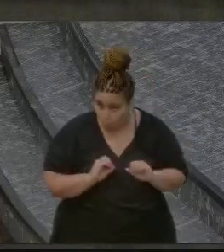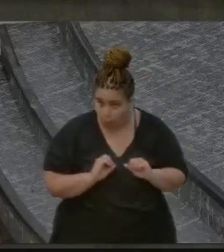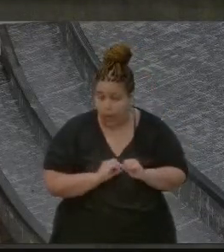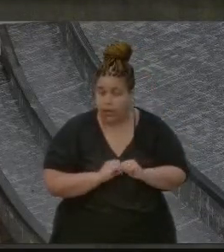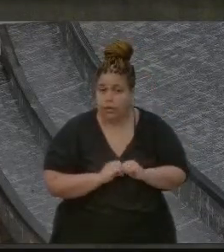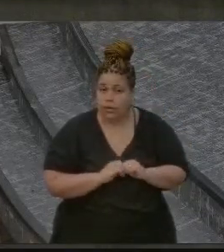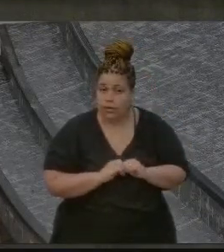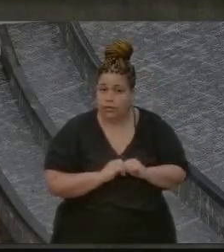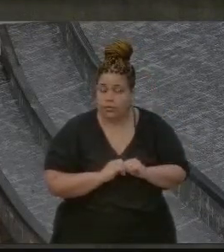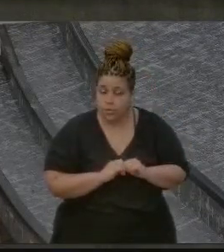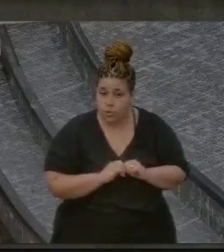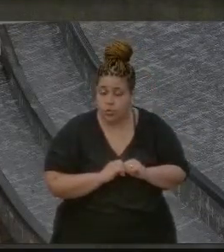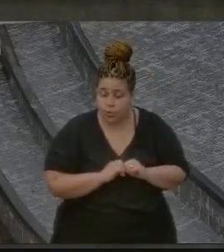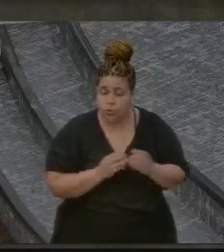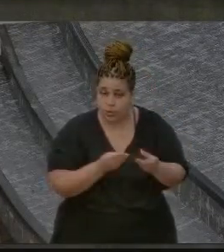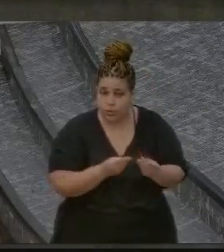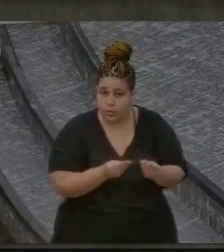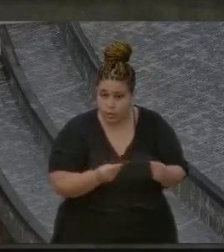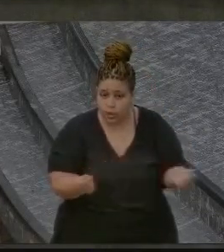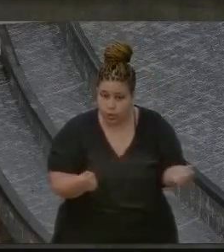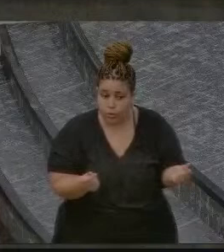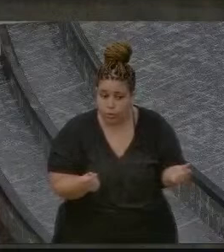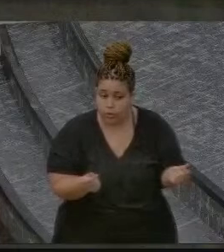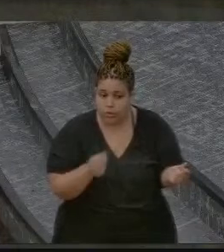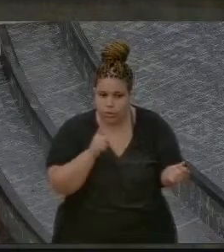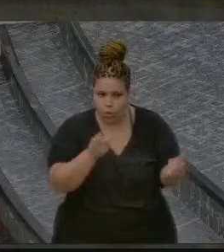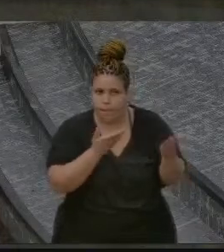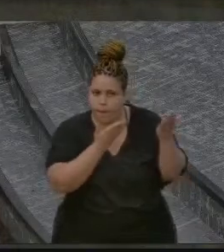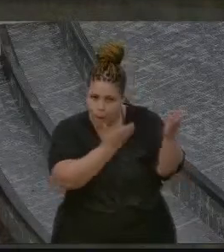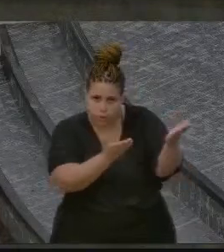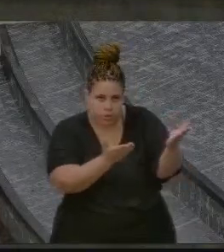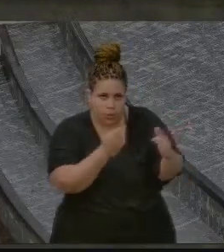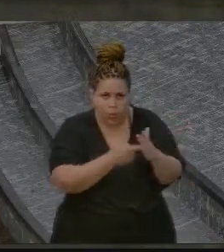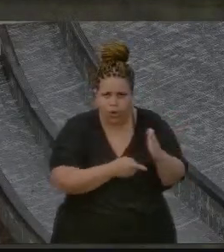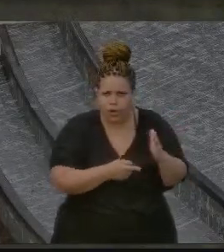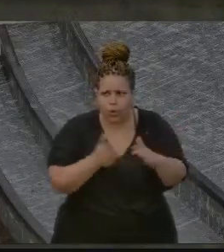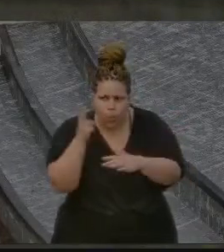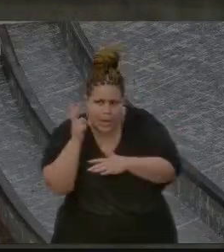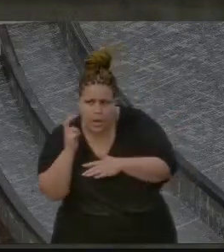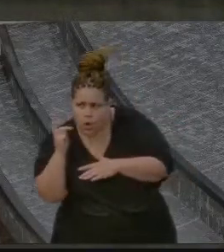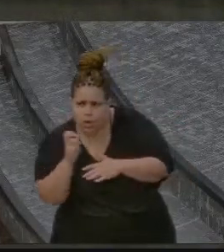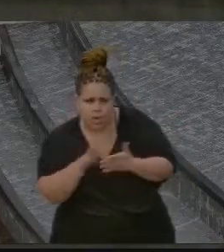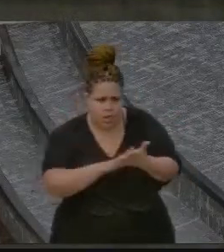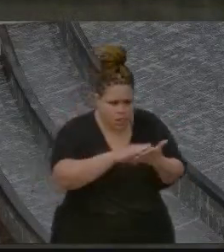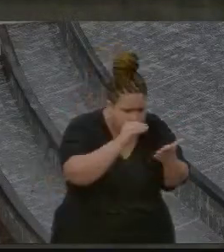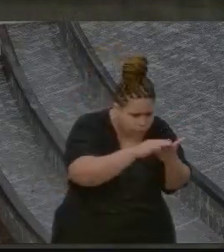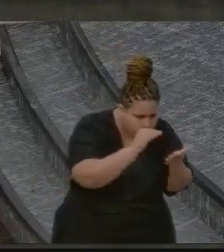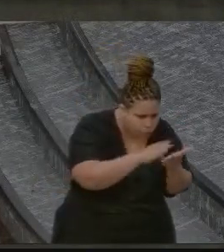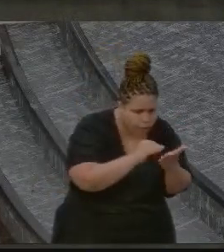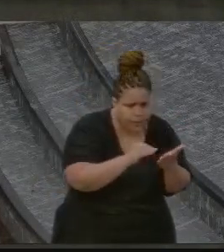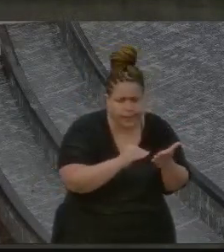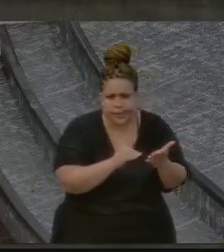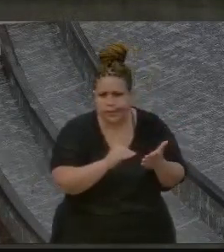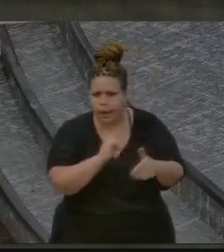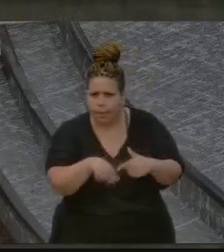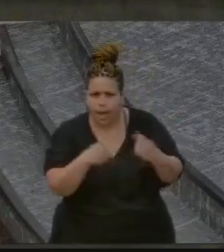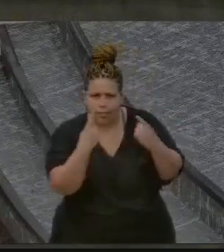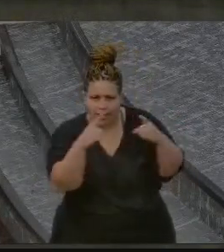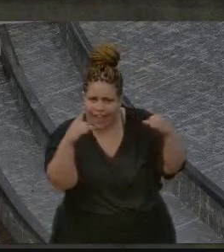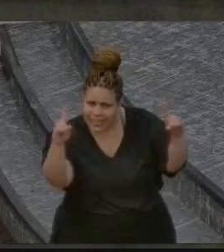proposing, what are you hearing and learning about the effectiveness? I see the